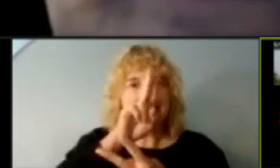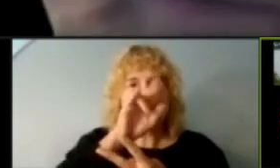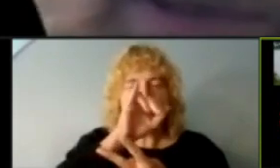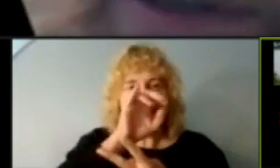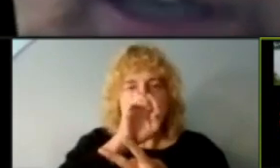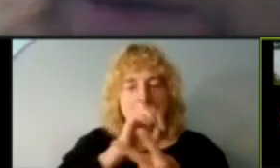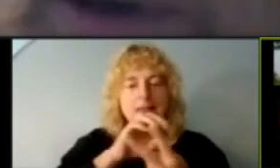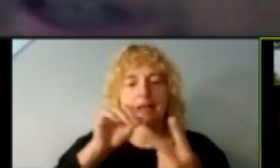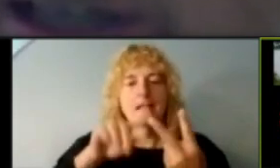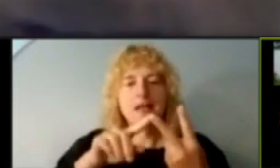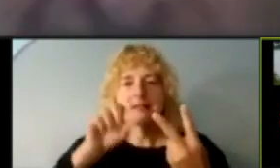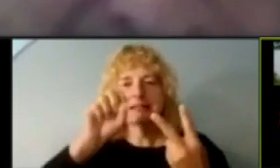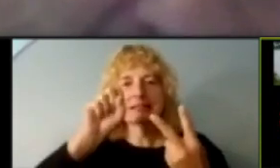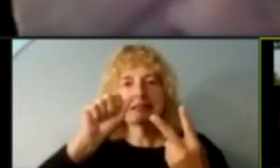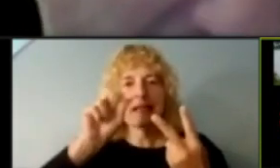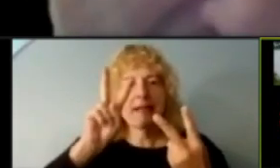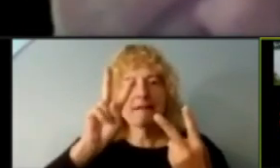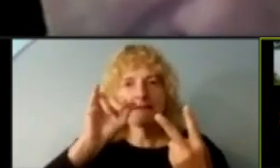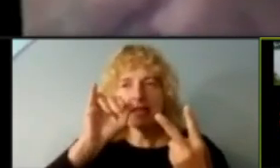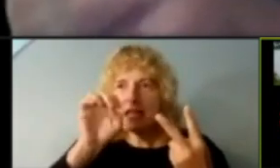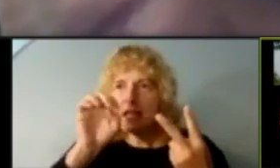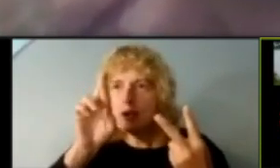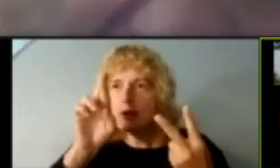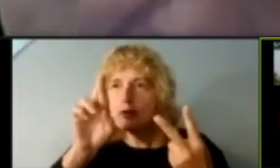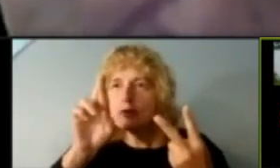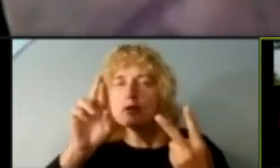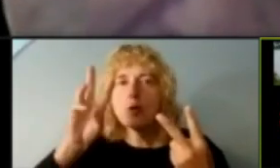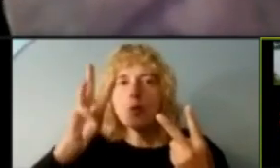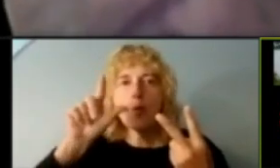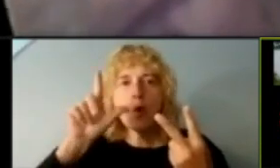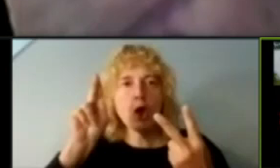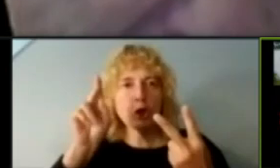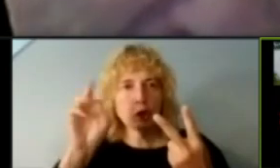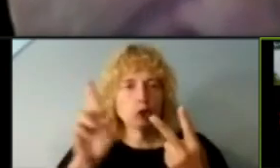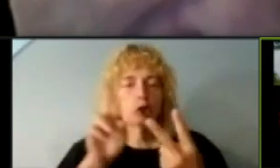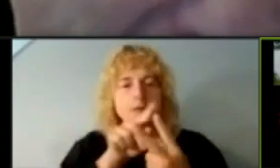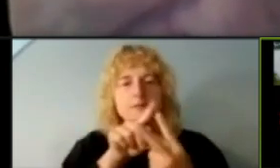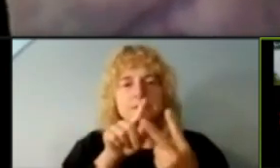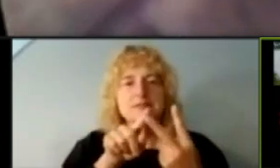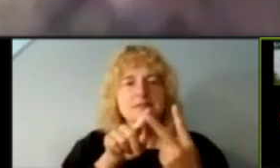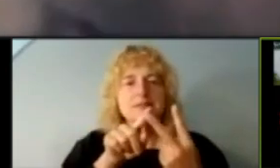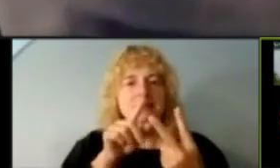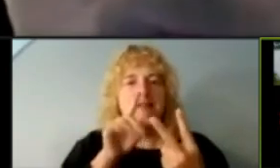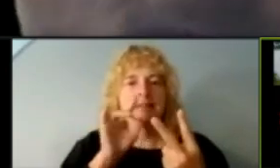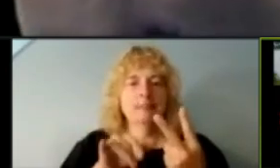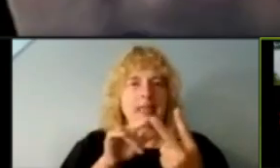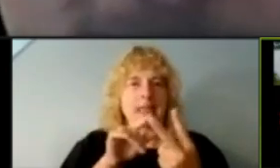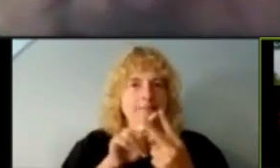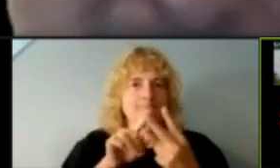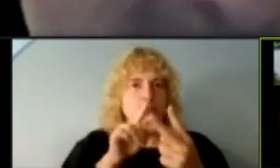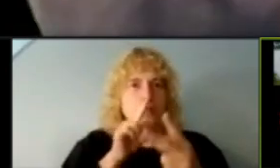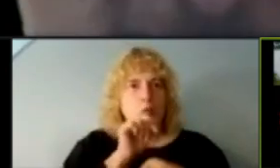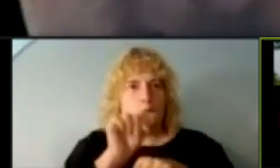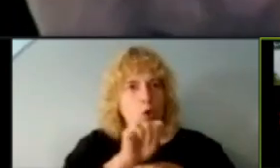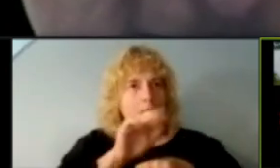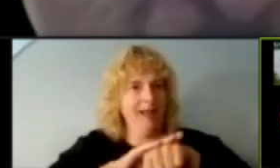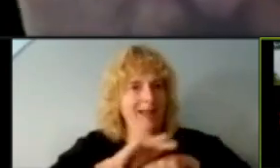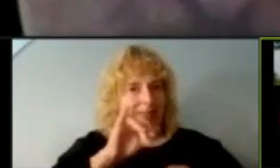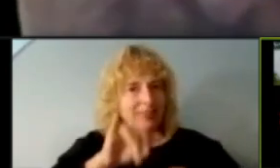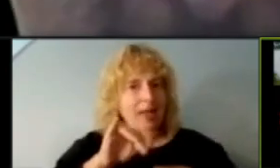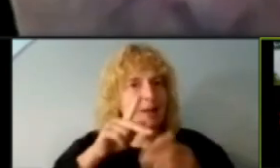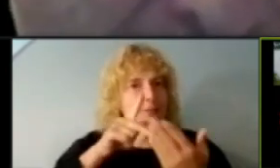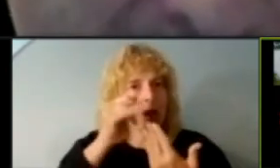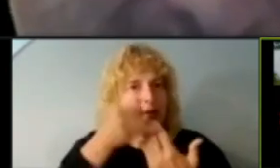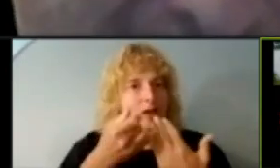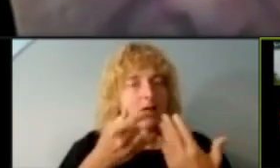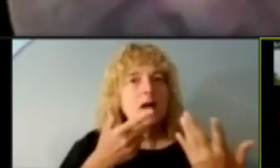State that are working on this. But then You know, we were happy even staying at